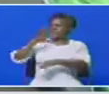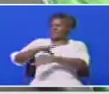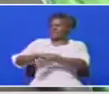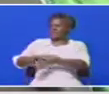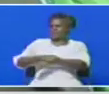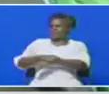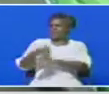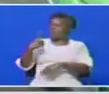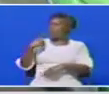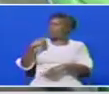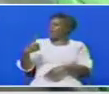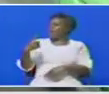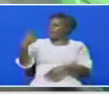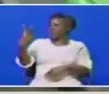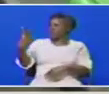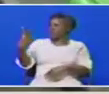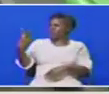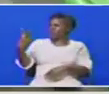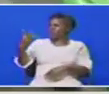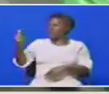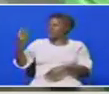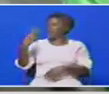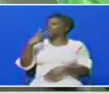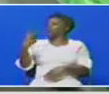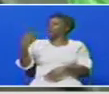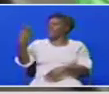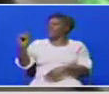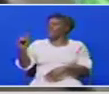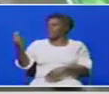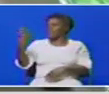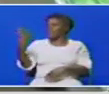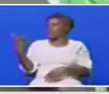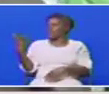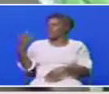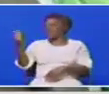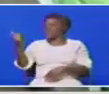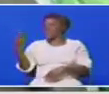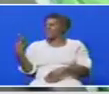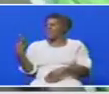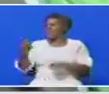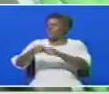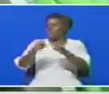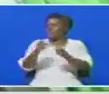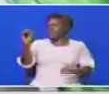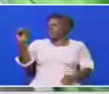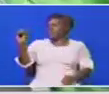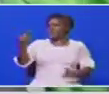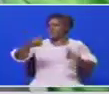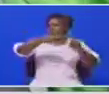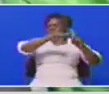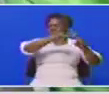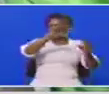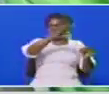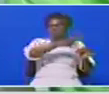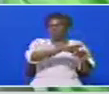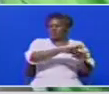I go 102. Alfred Mutua got 230, Bernard Kiala 4, Lemmy 3, spoiled votes 0, total cast votes